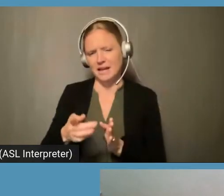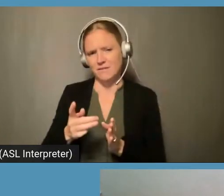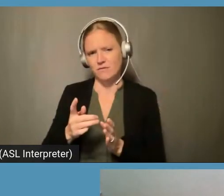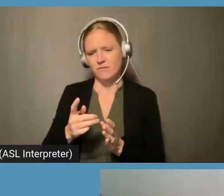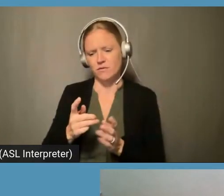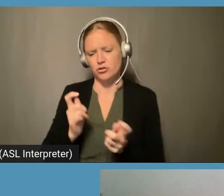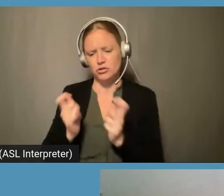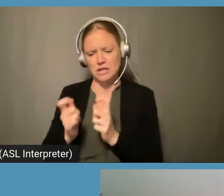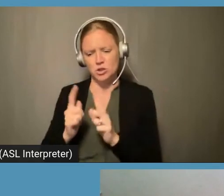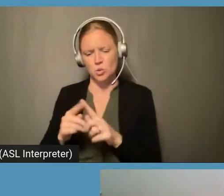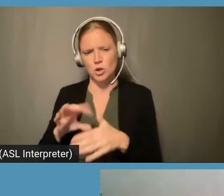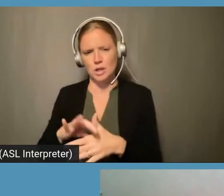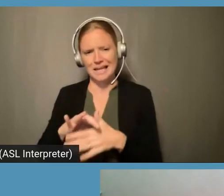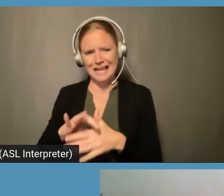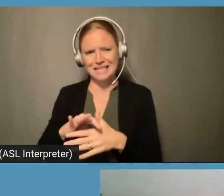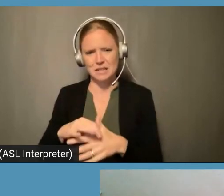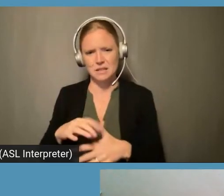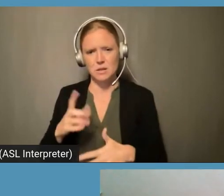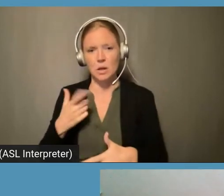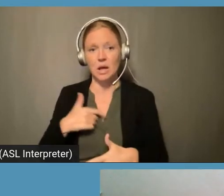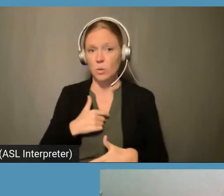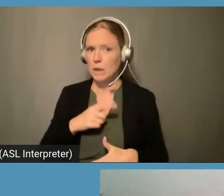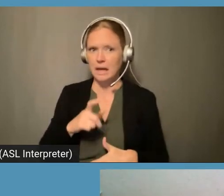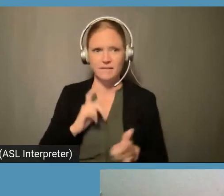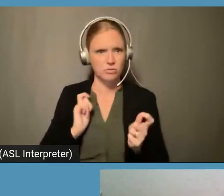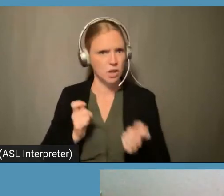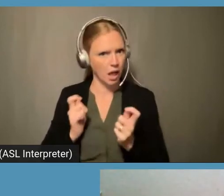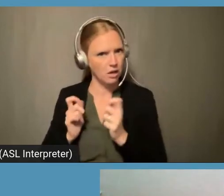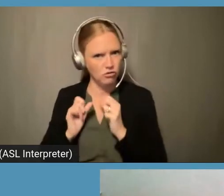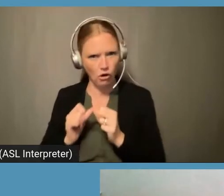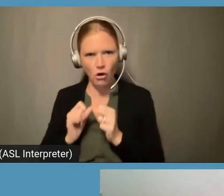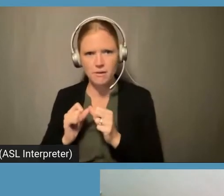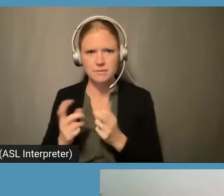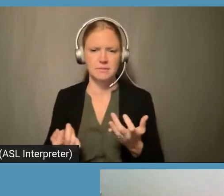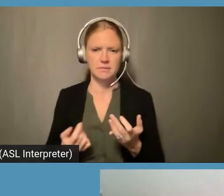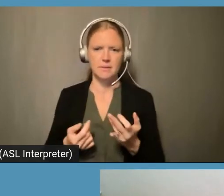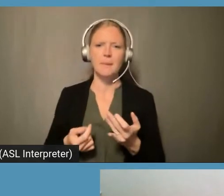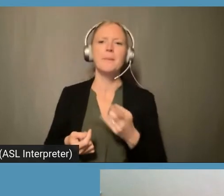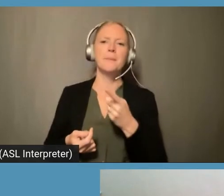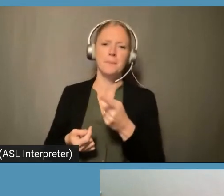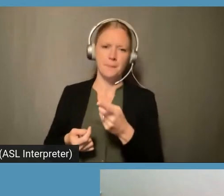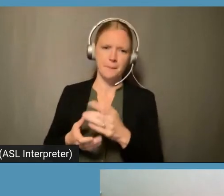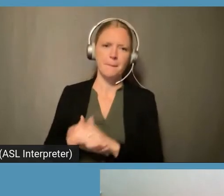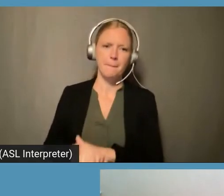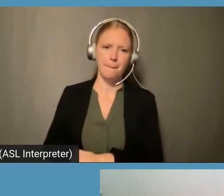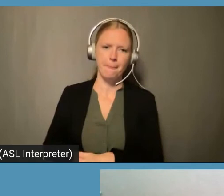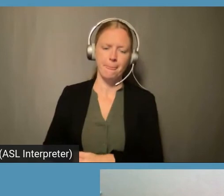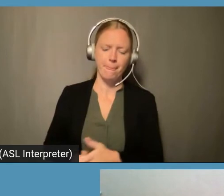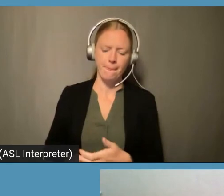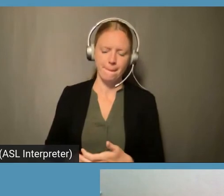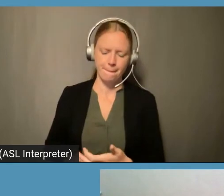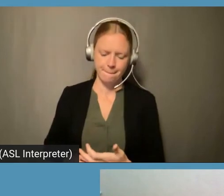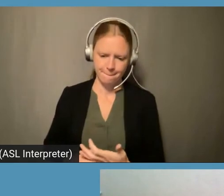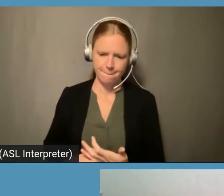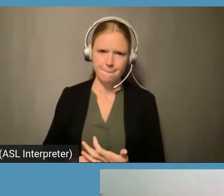said we find change necessary constantly. Yeah. So one of the ways I